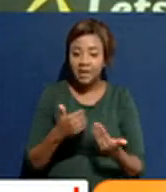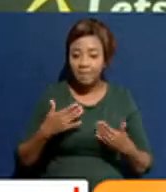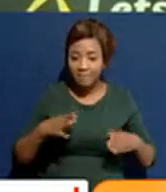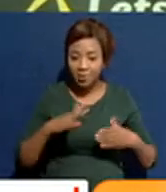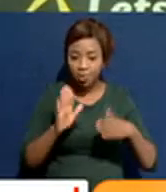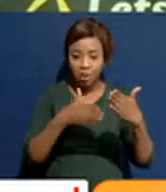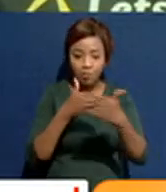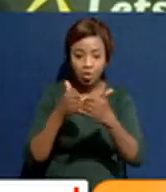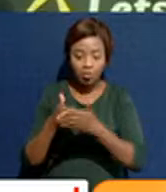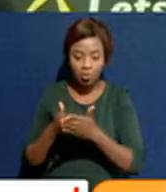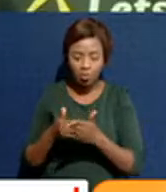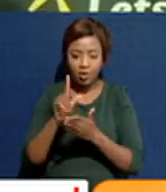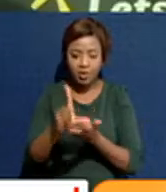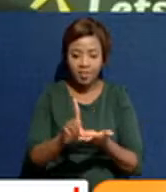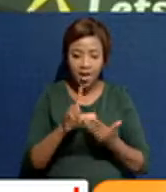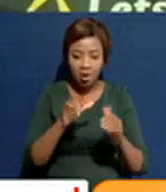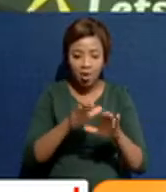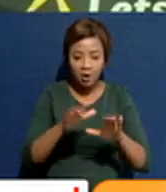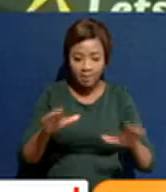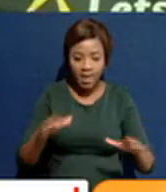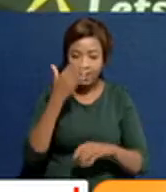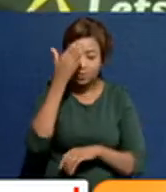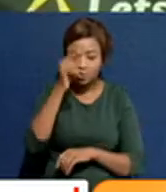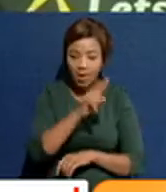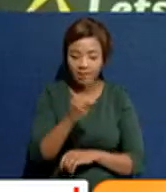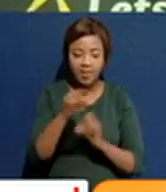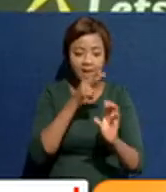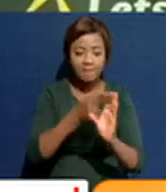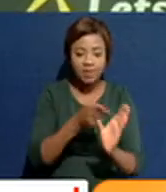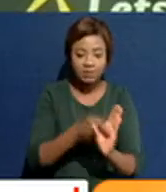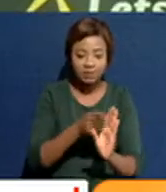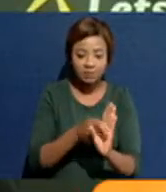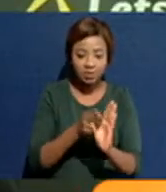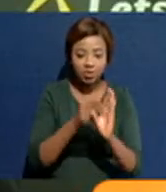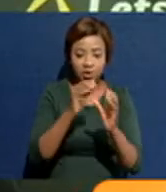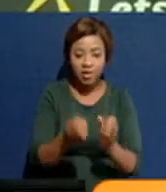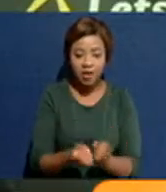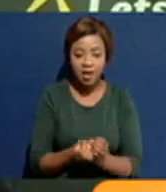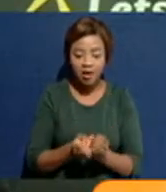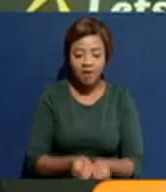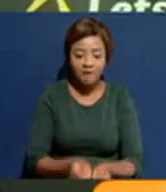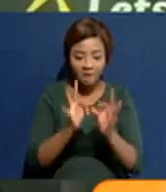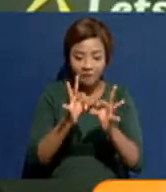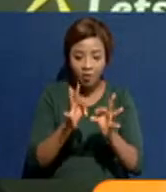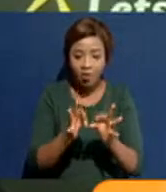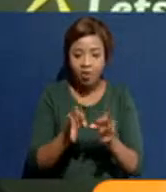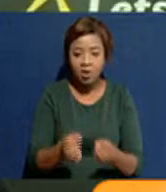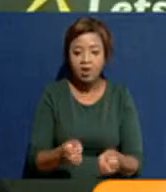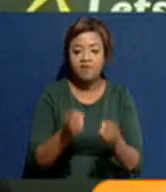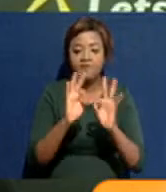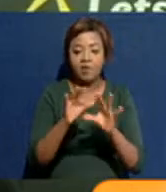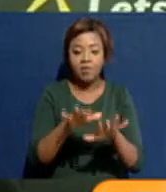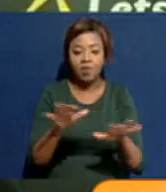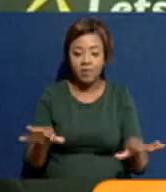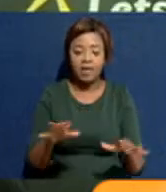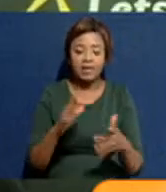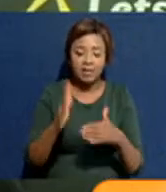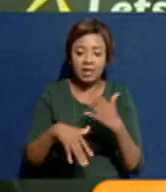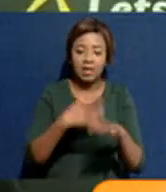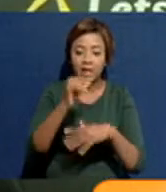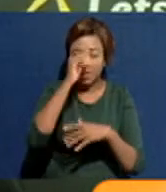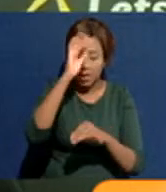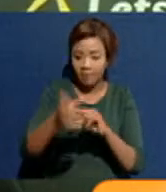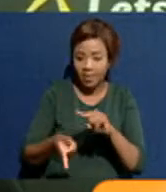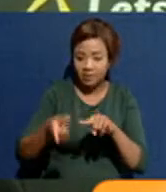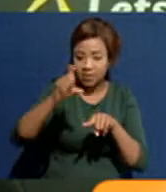credit market because of their participation in the formal market. The government introduced the Hustler Fund, which